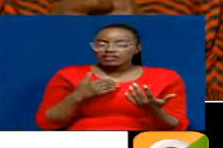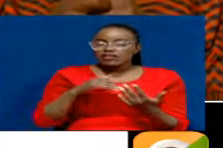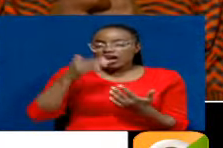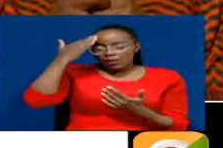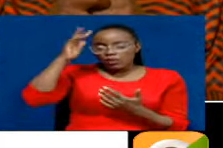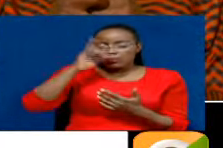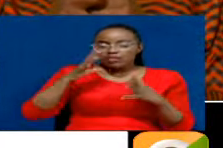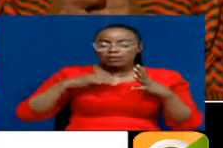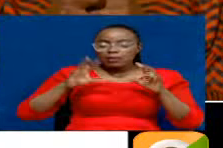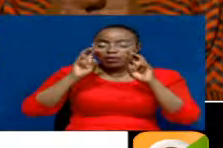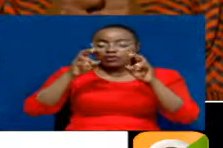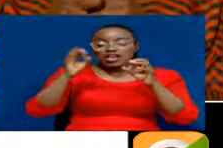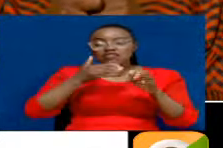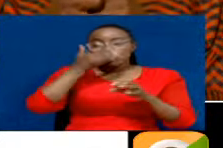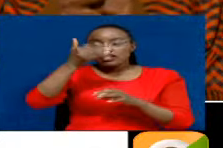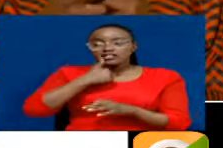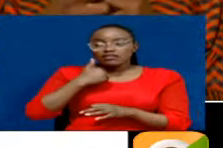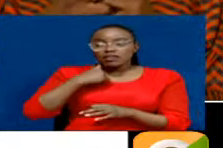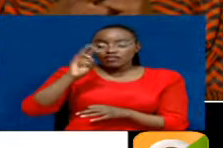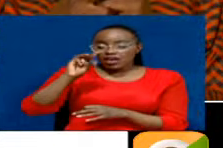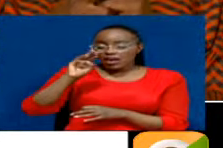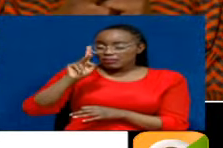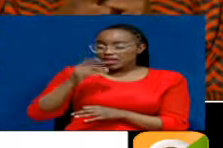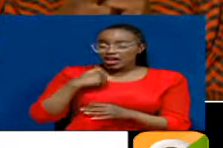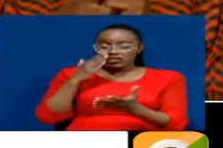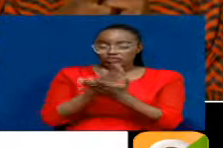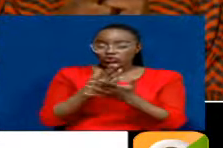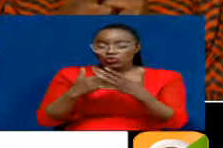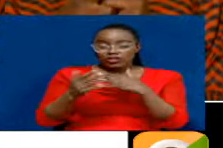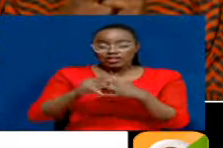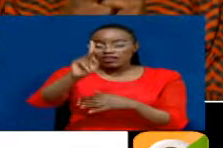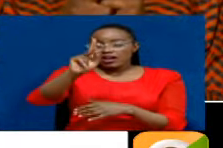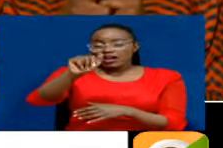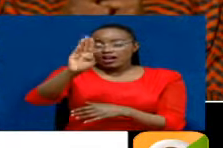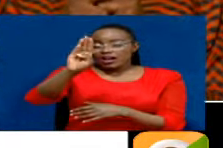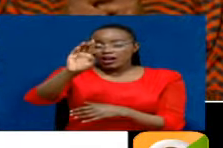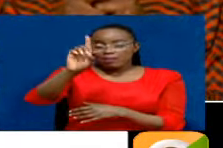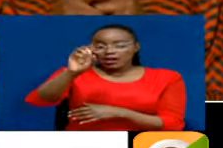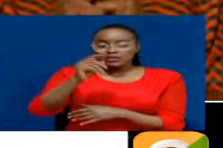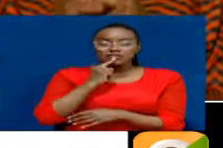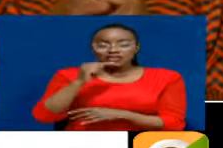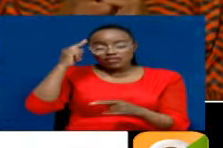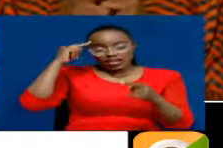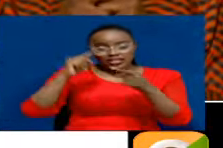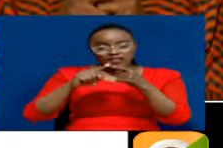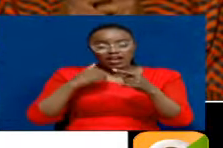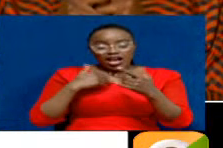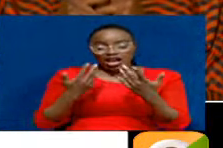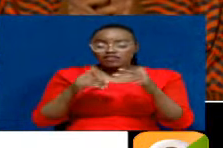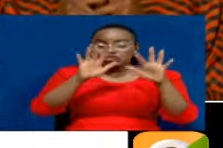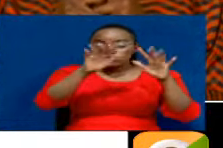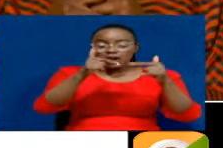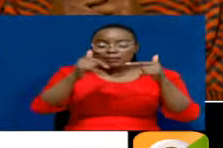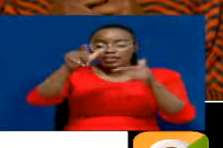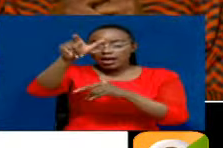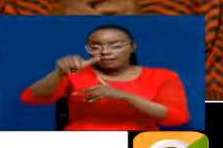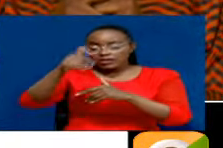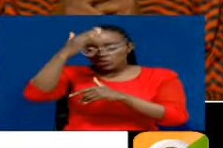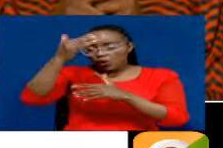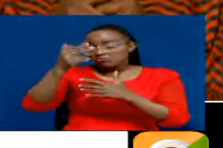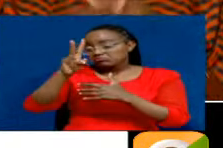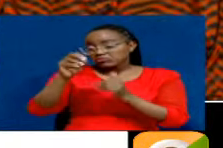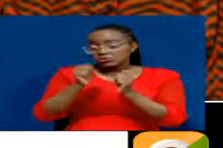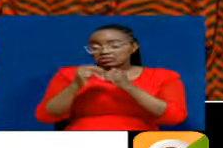I'm sure our viewers would want to hear if there's a response to that. Moses, is there any truth to what Kabando is saying? Okay. That there were intentional attempts to decampaign certain candidates